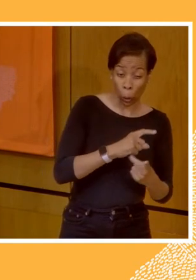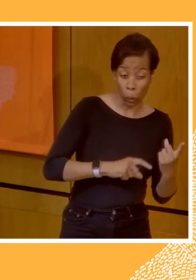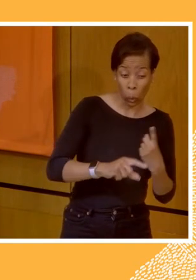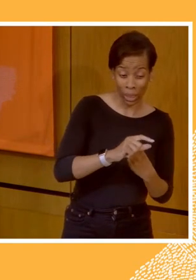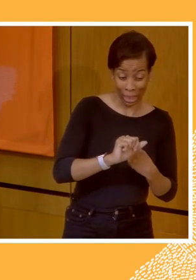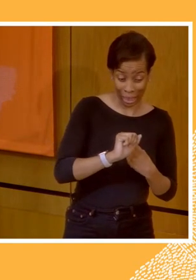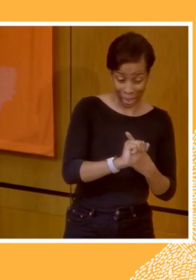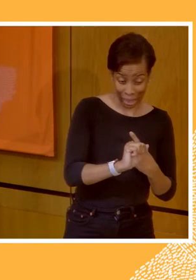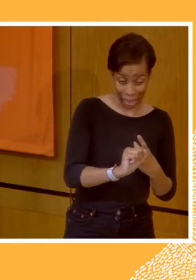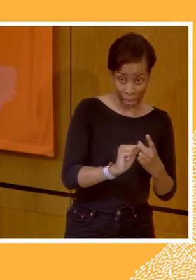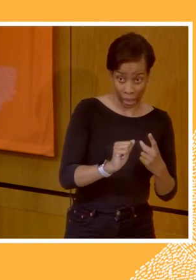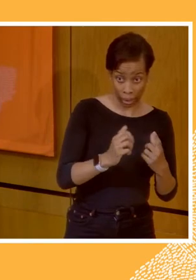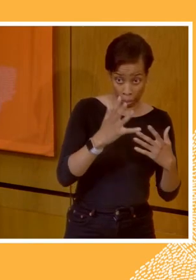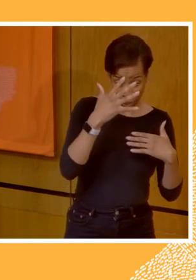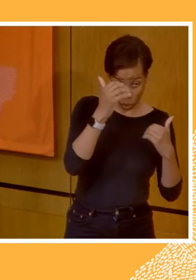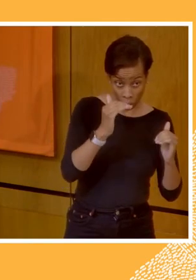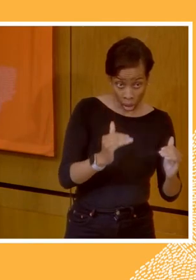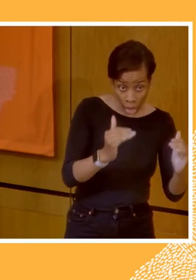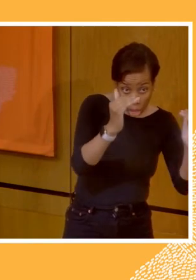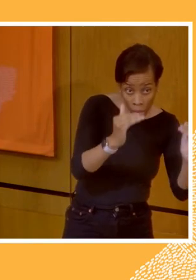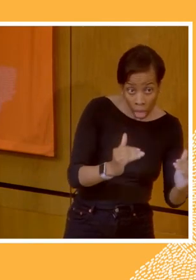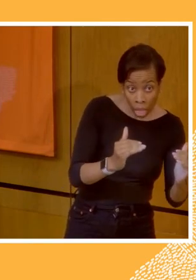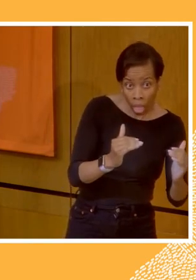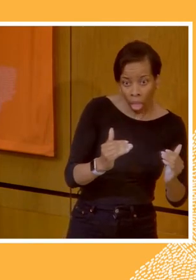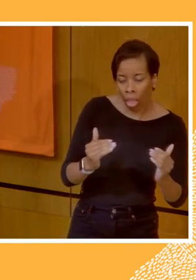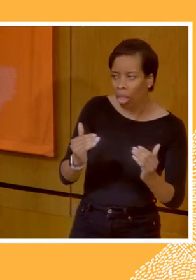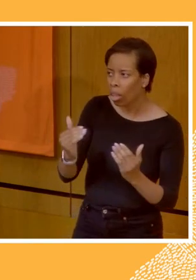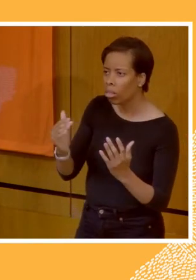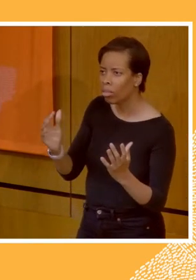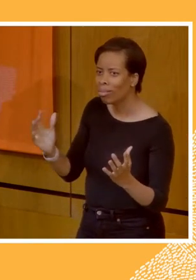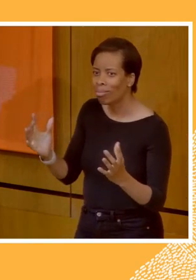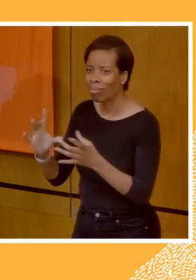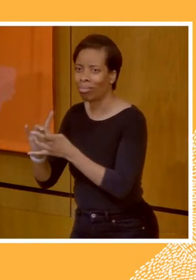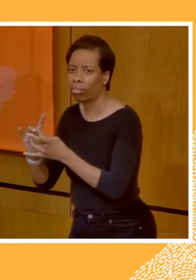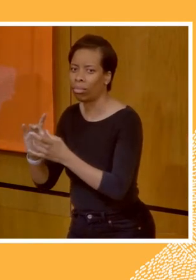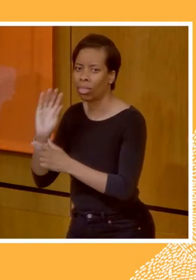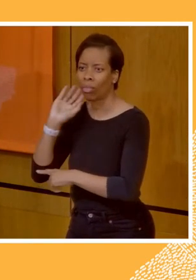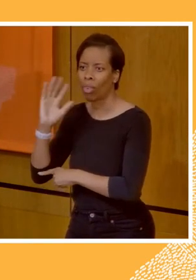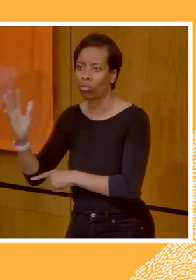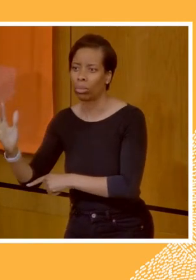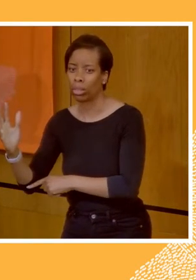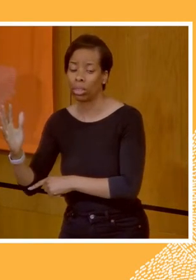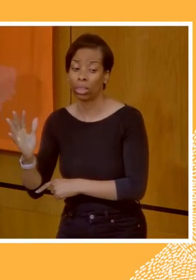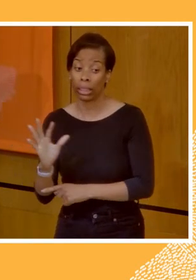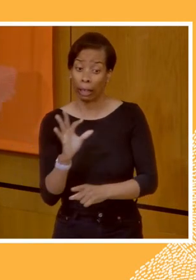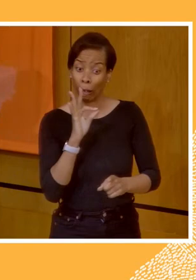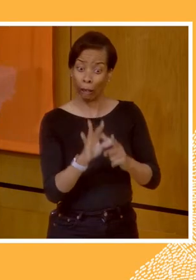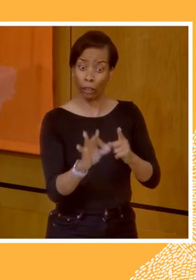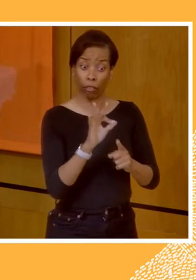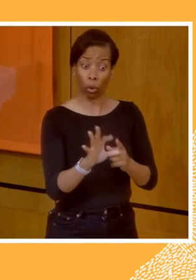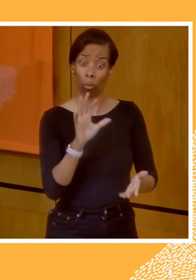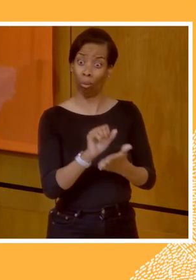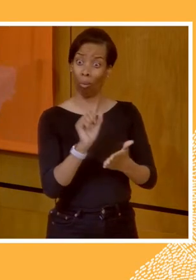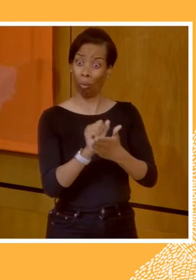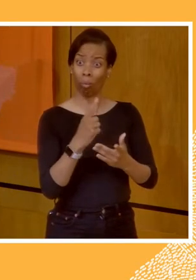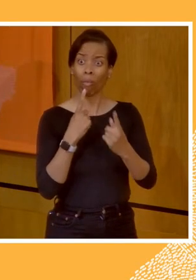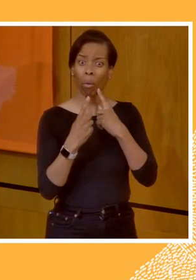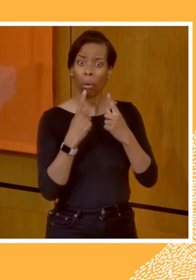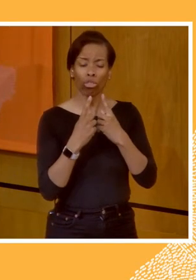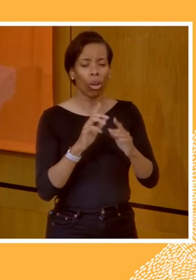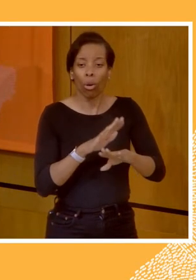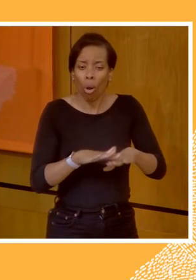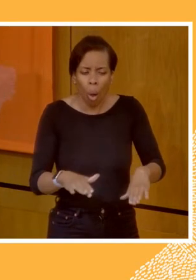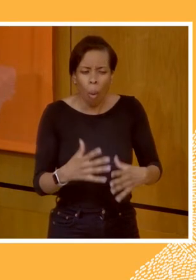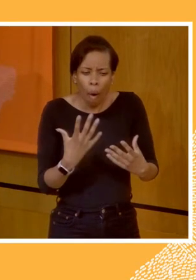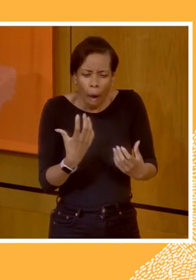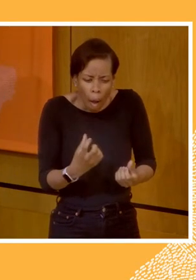This isn't easy to answer if one were to just do research interviews. It's extremely complex and